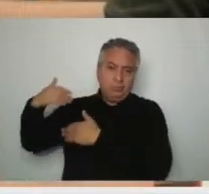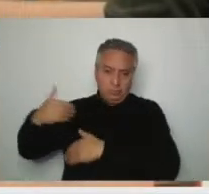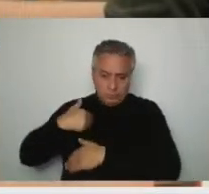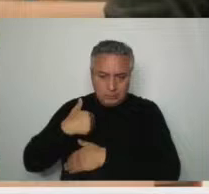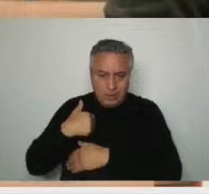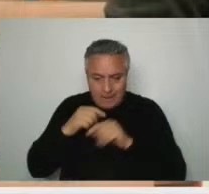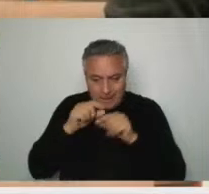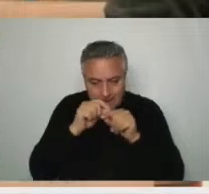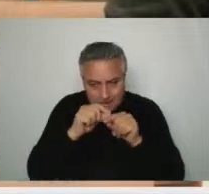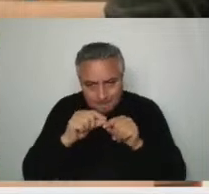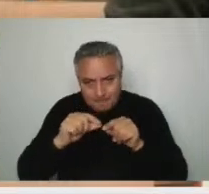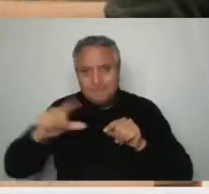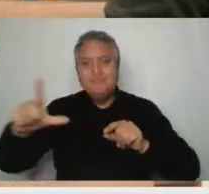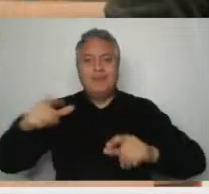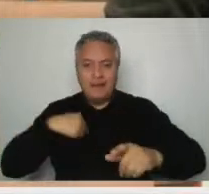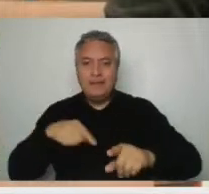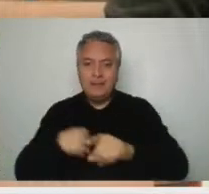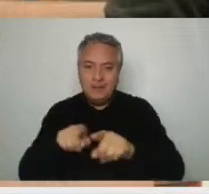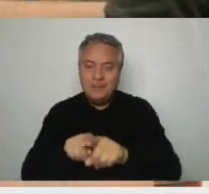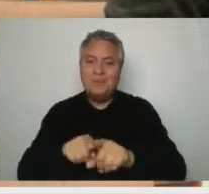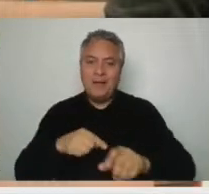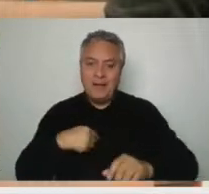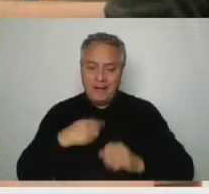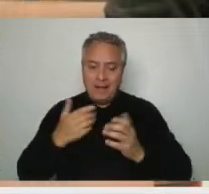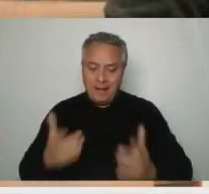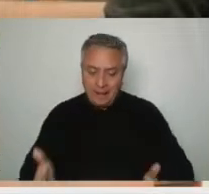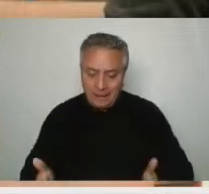was just